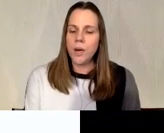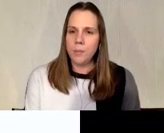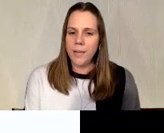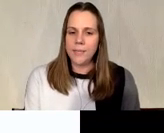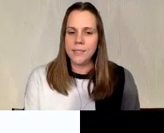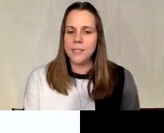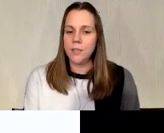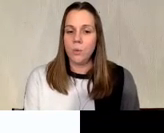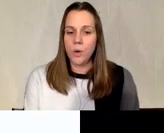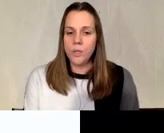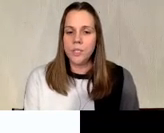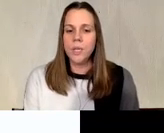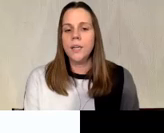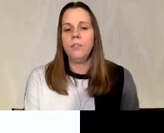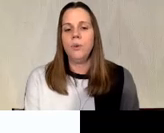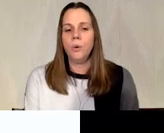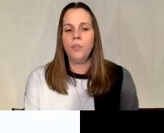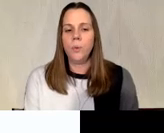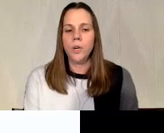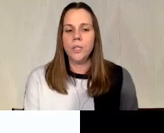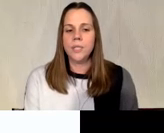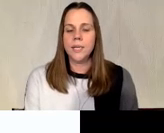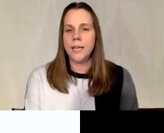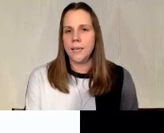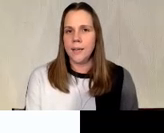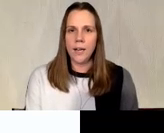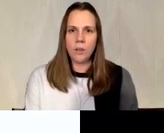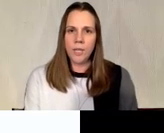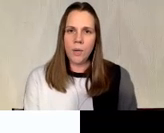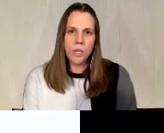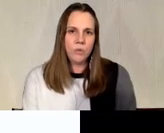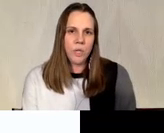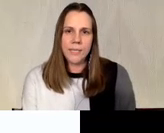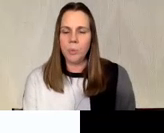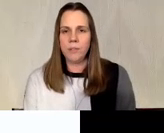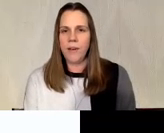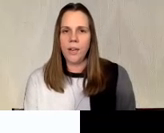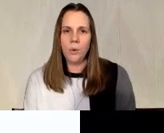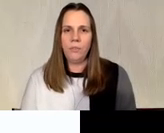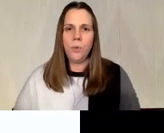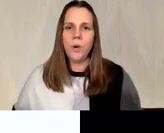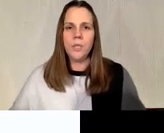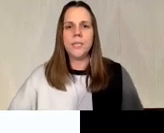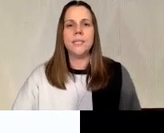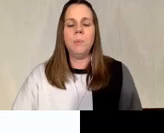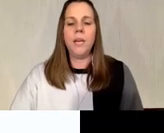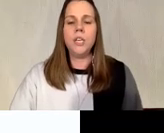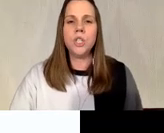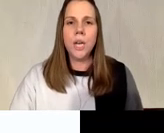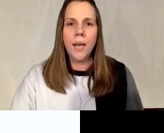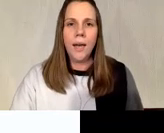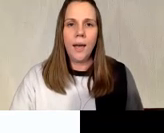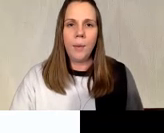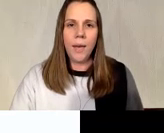is more complex than single words. If you know a few words in another language, for example, if I know a few words in